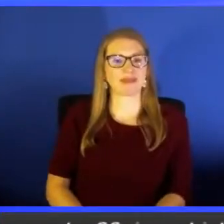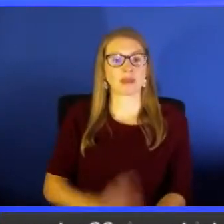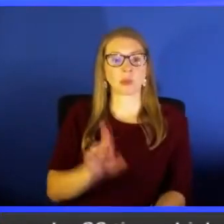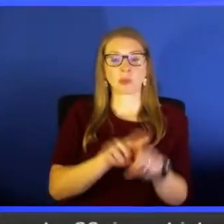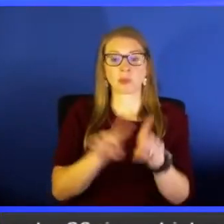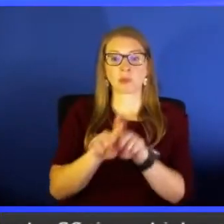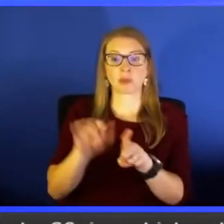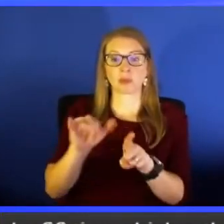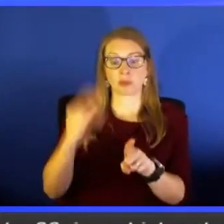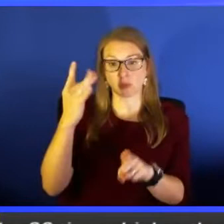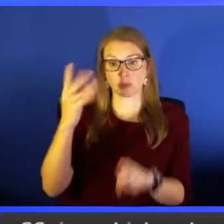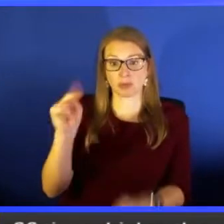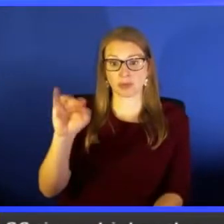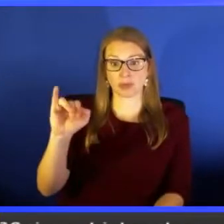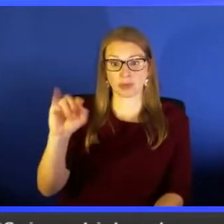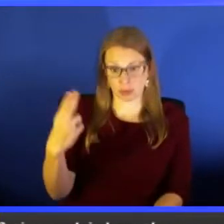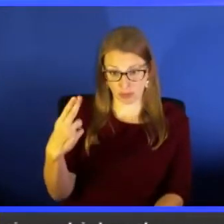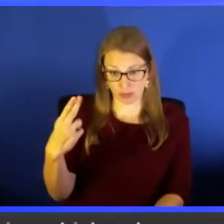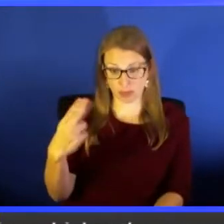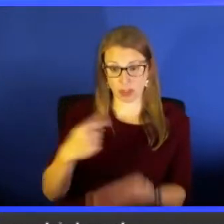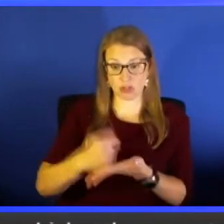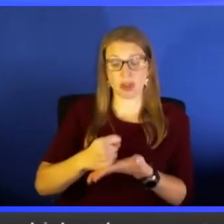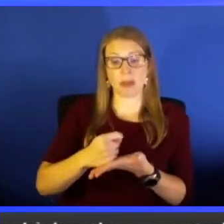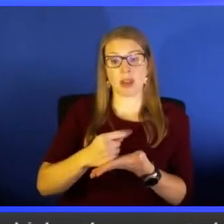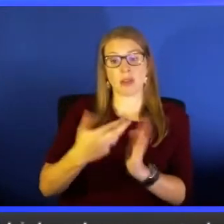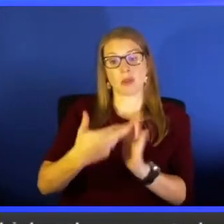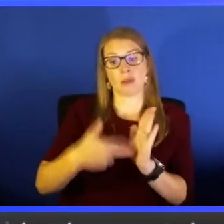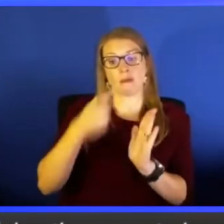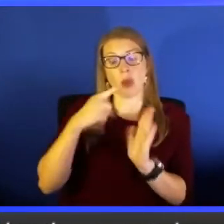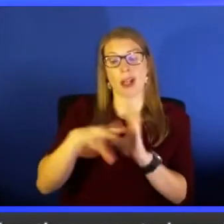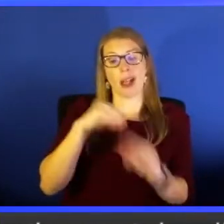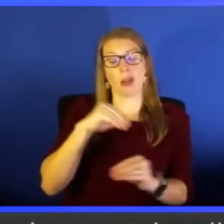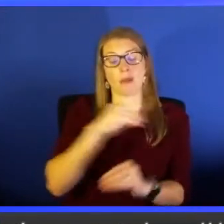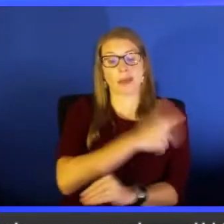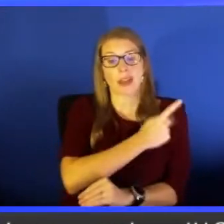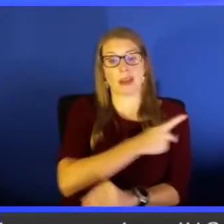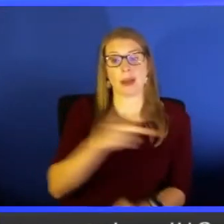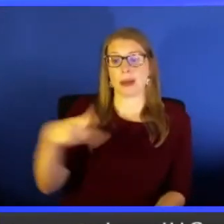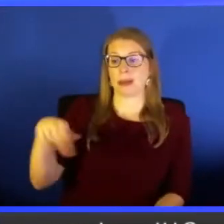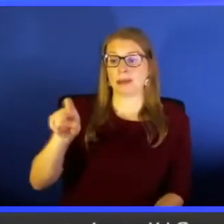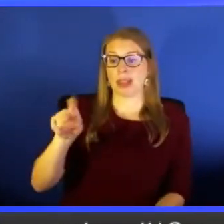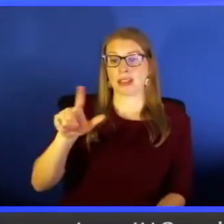the NIH treatment guidelines for outpatient, Paxlovid is the #1